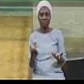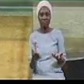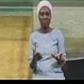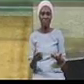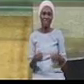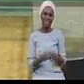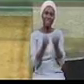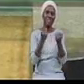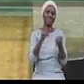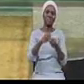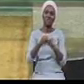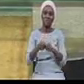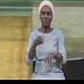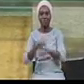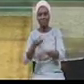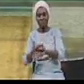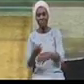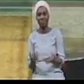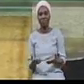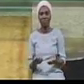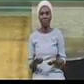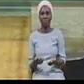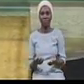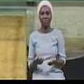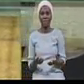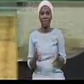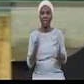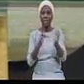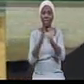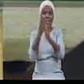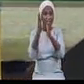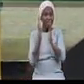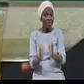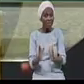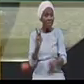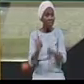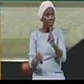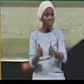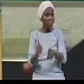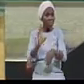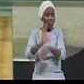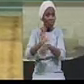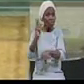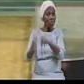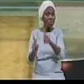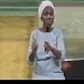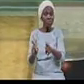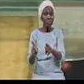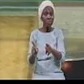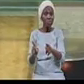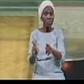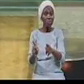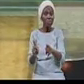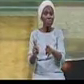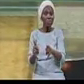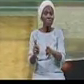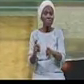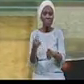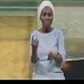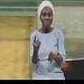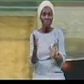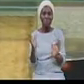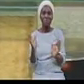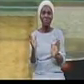difficulties, Christian people, church people, they just stay aloof. We're